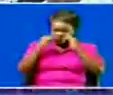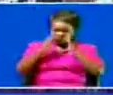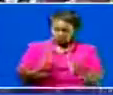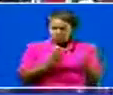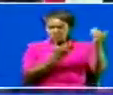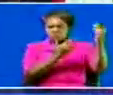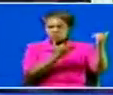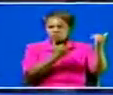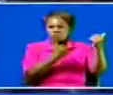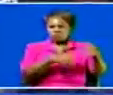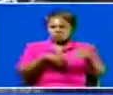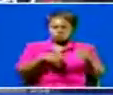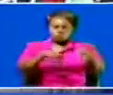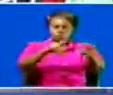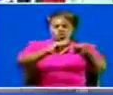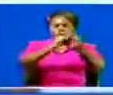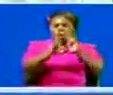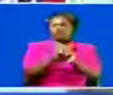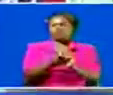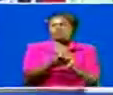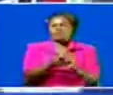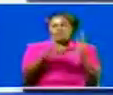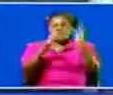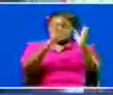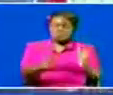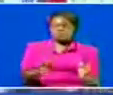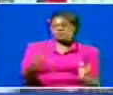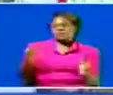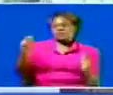now expected to cope with the reforms. Mark Namaswa, KTN.